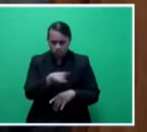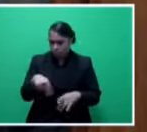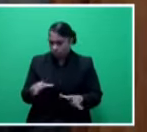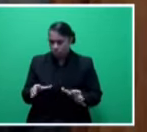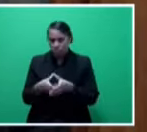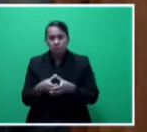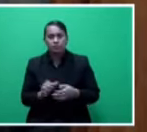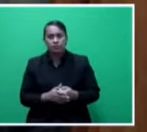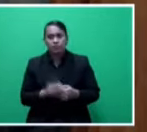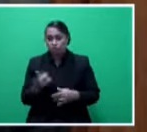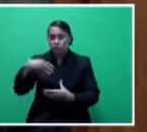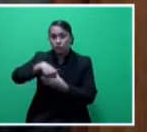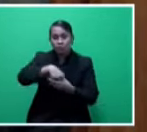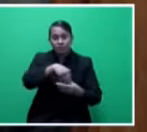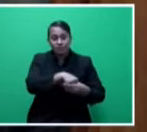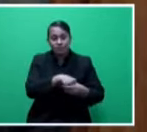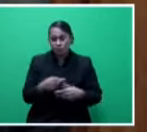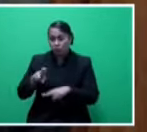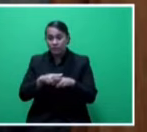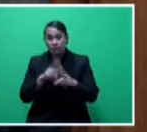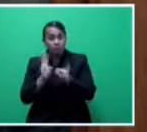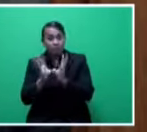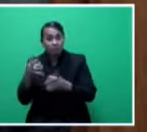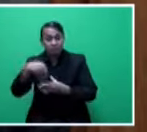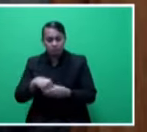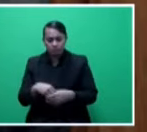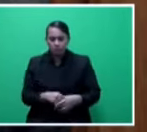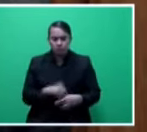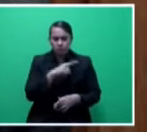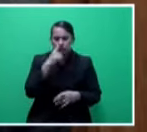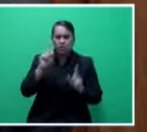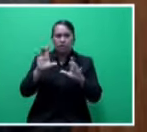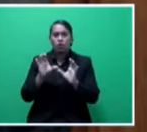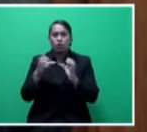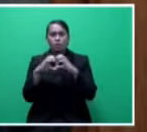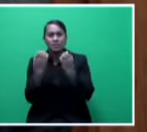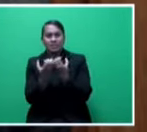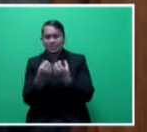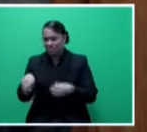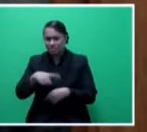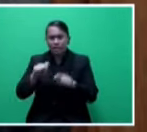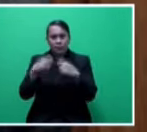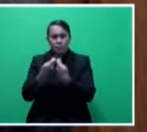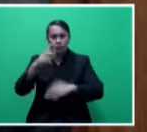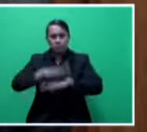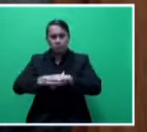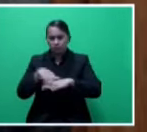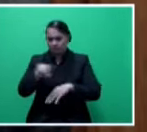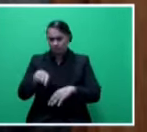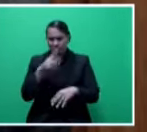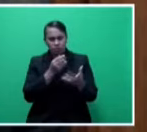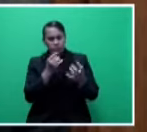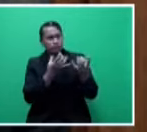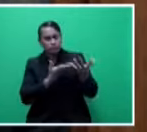such as the Fiji Met, and the decision-makers who sit as part of the NDMO machinery, including the National Disaster Management